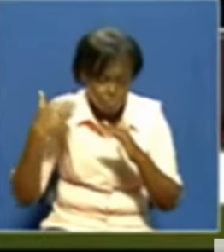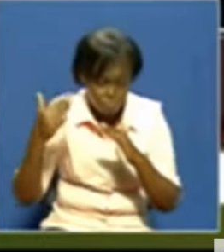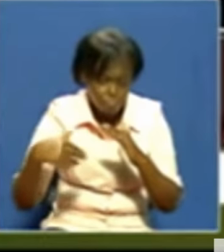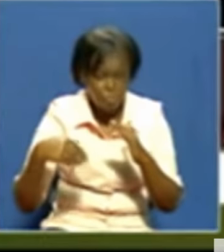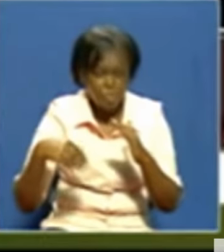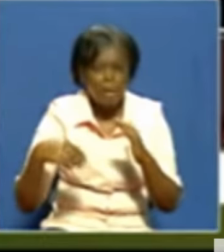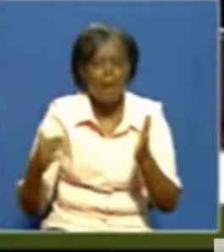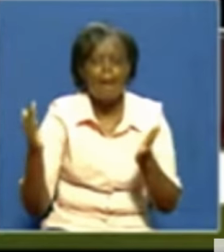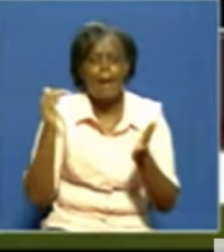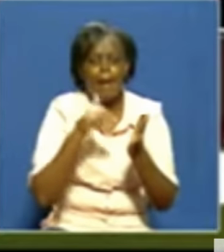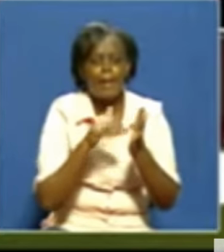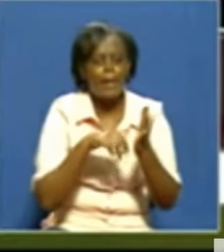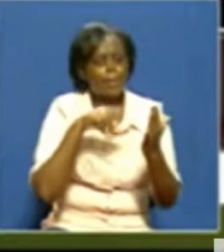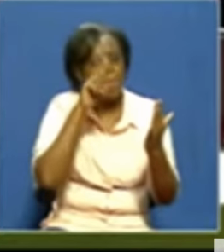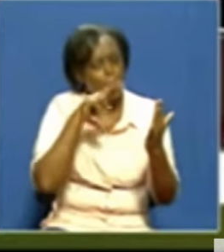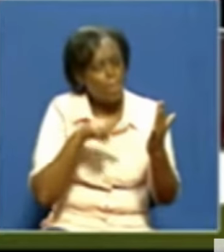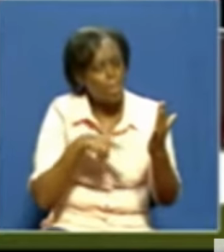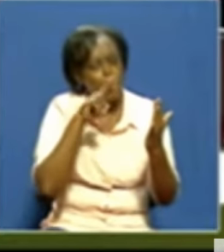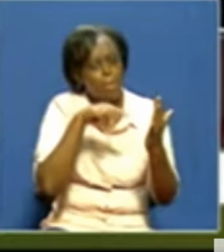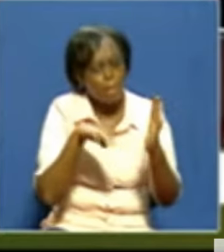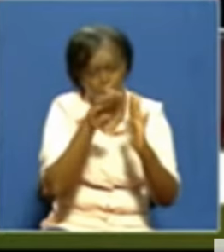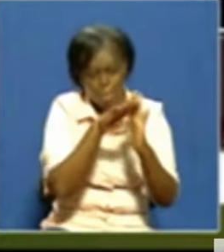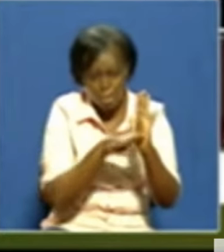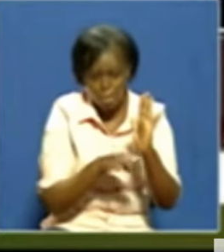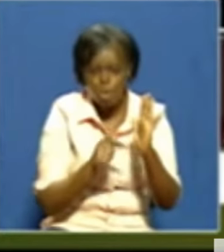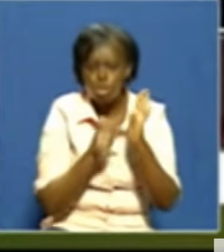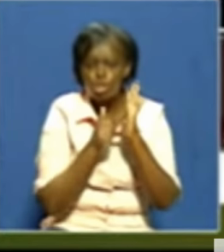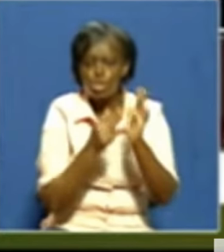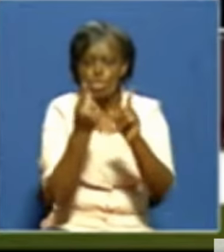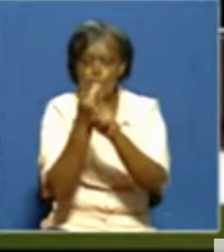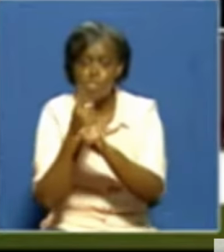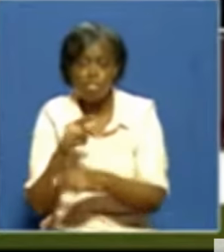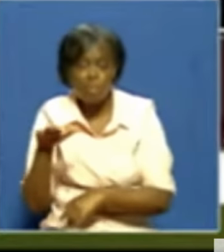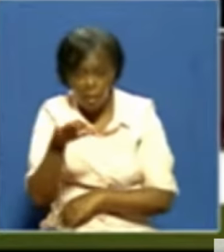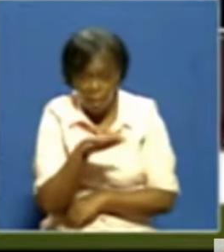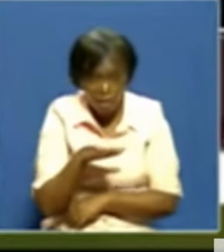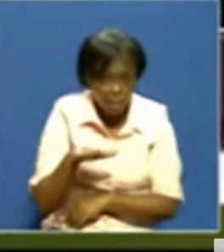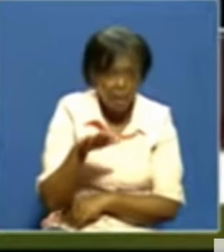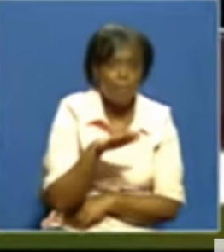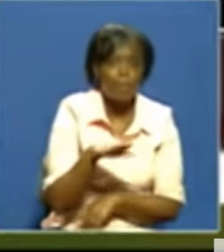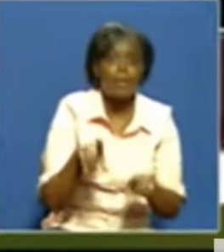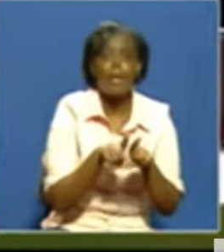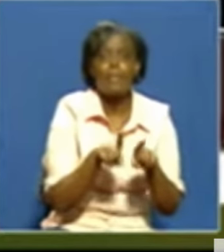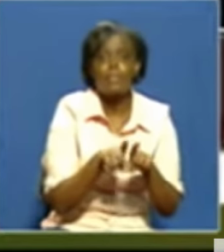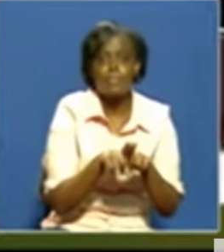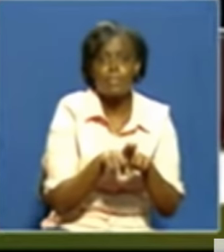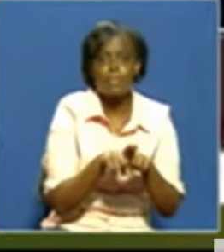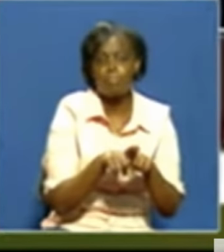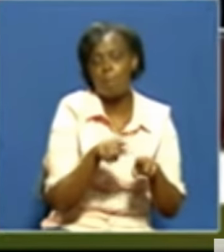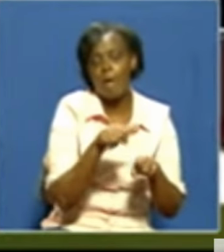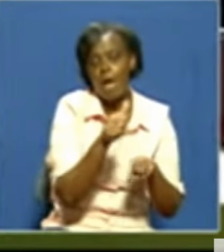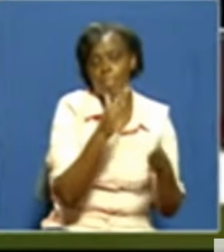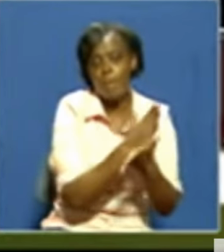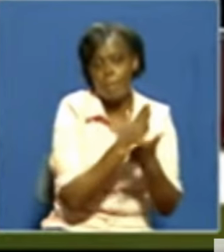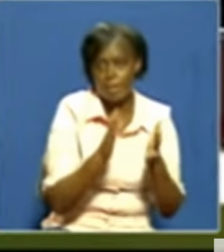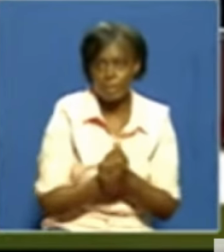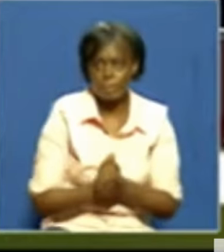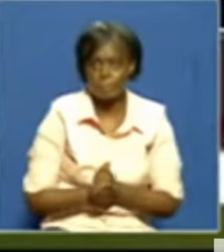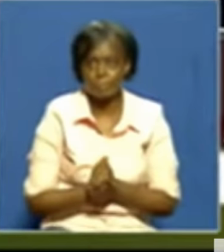again and try to cover this part of the country just like it has covered the rest of the country, Honorable Speaker. Honorable